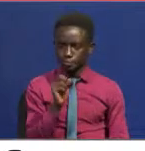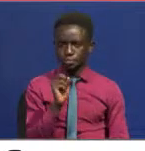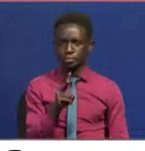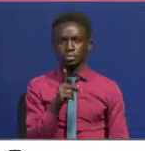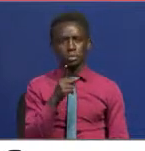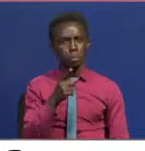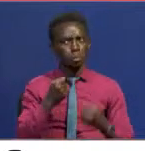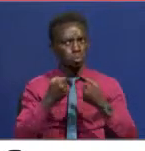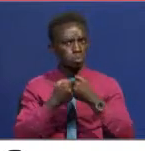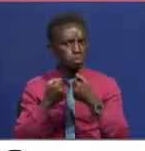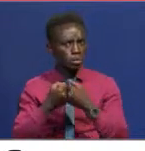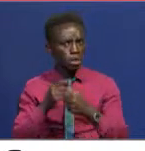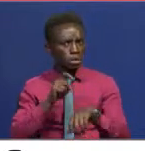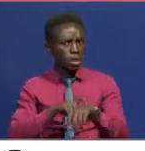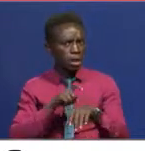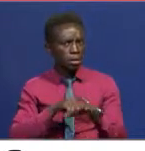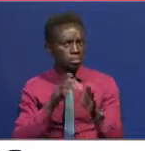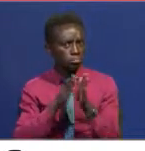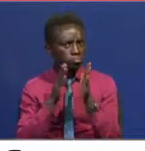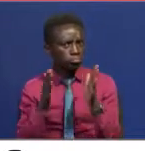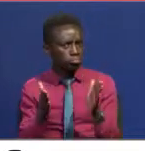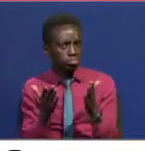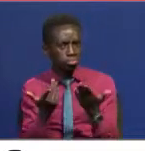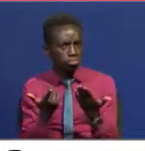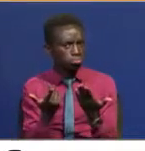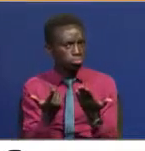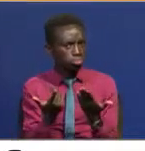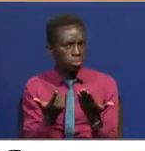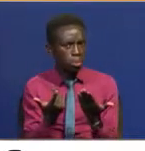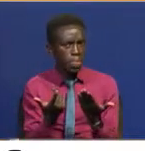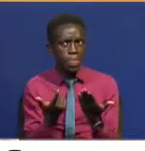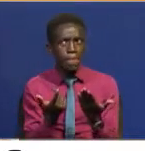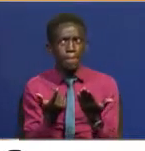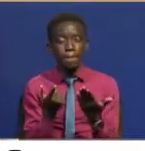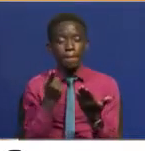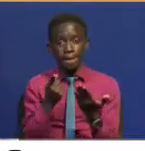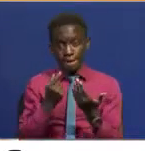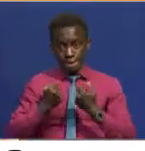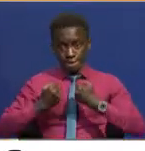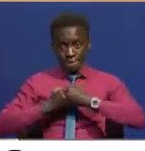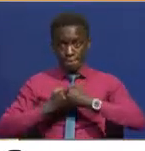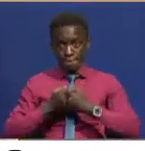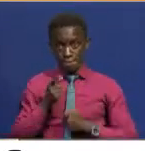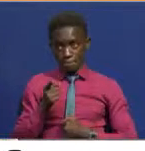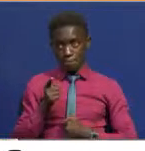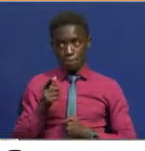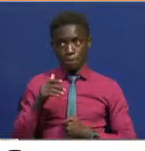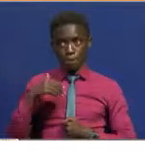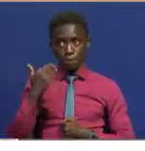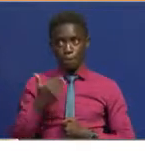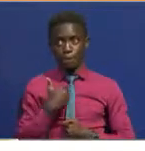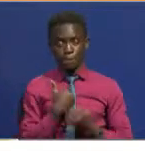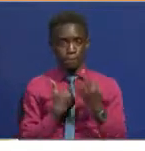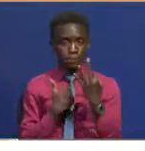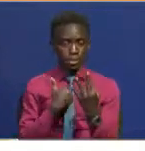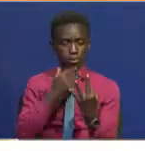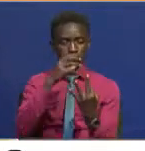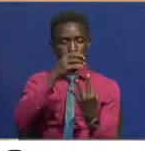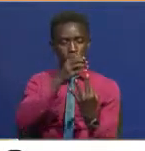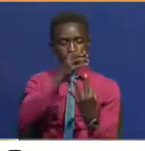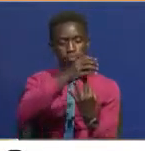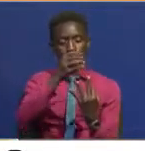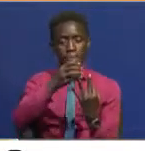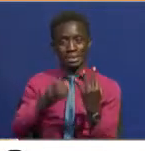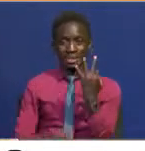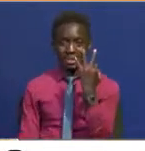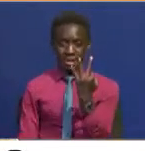to transition quick? Okay, so normally this game is 3 periods. So 3 periods